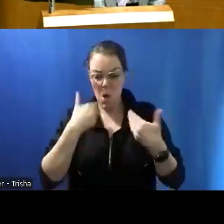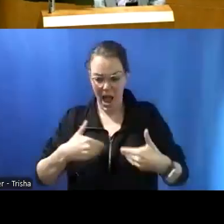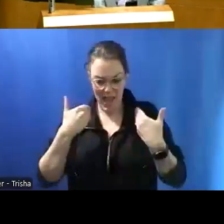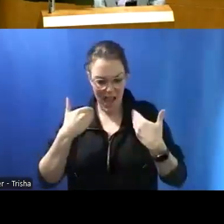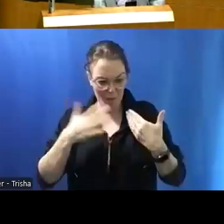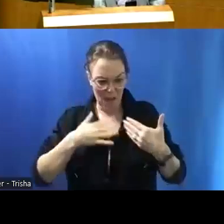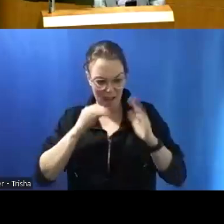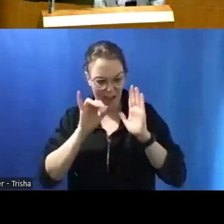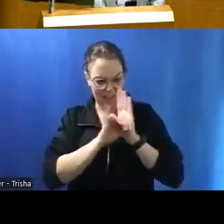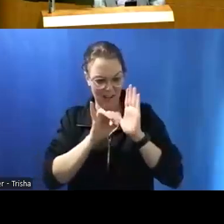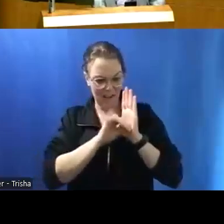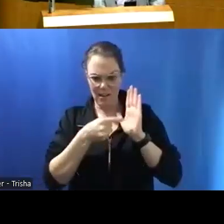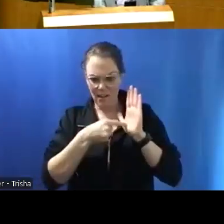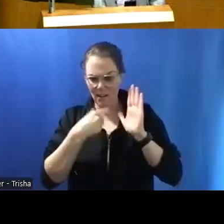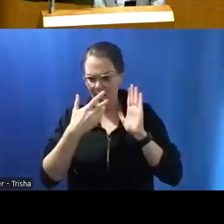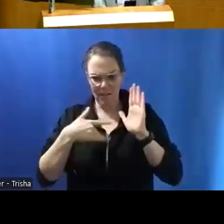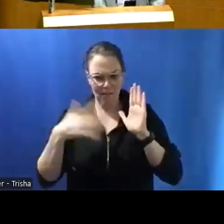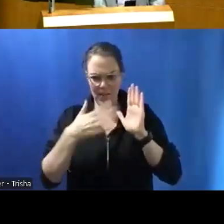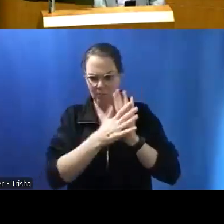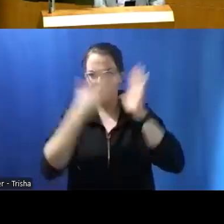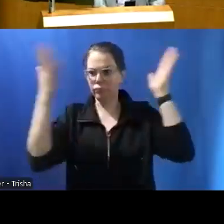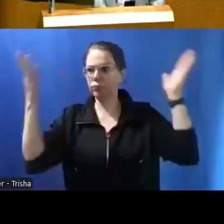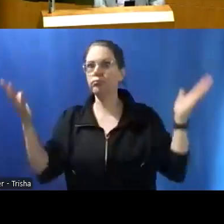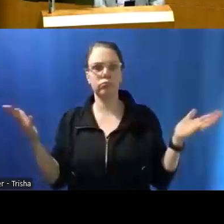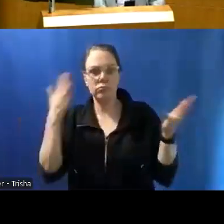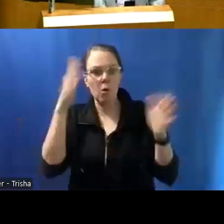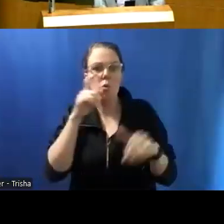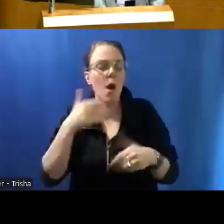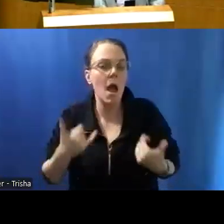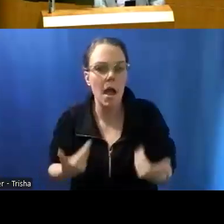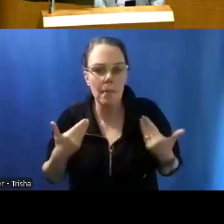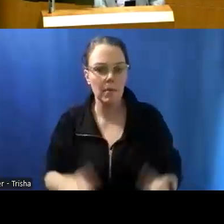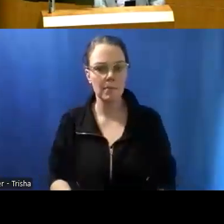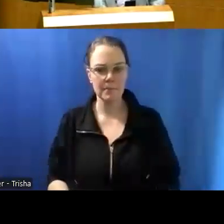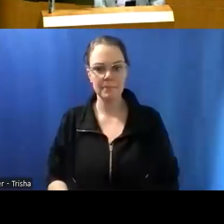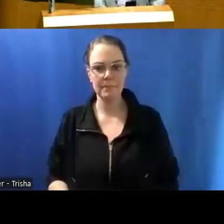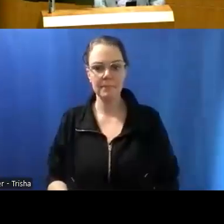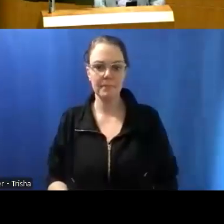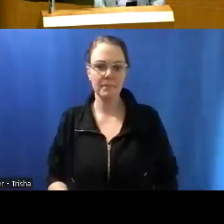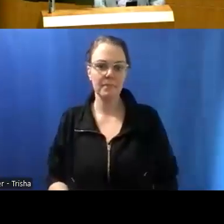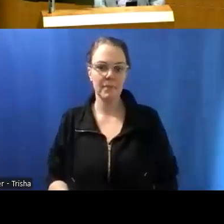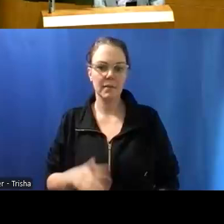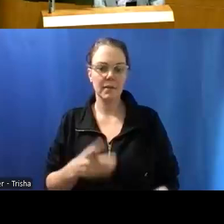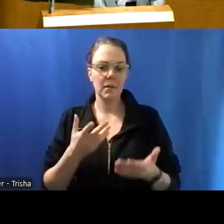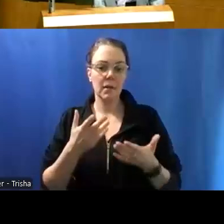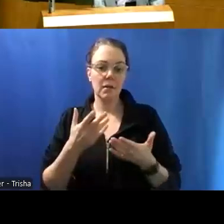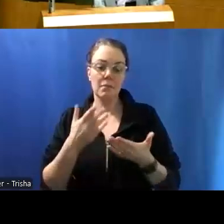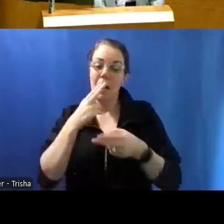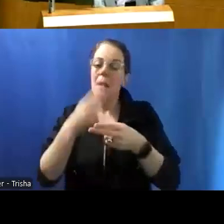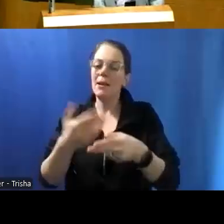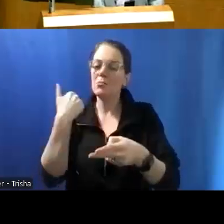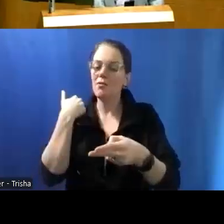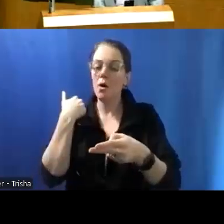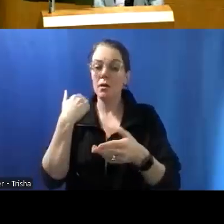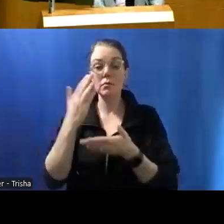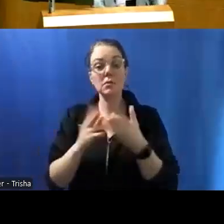have to relearn, reestablish their sense of identity. And I mentioned before that, especially for